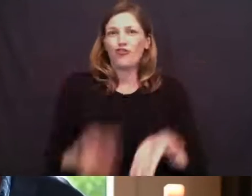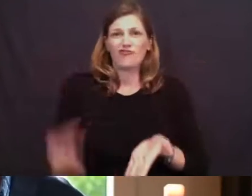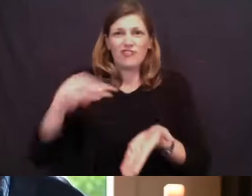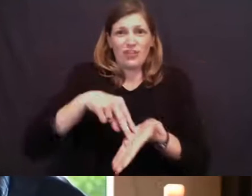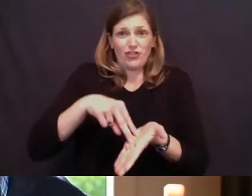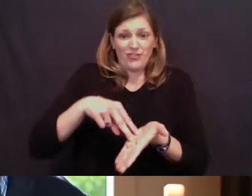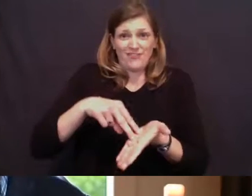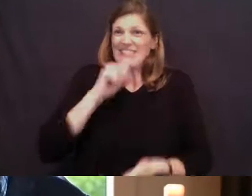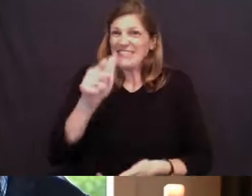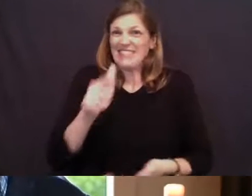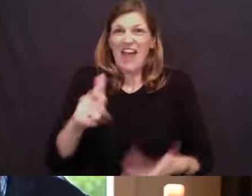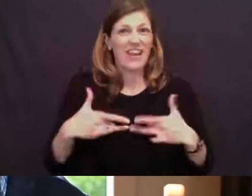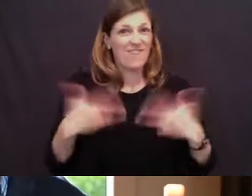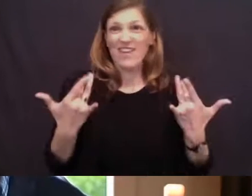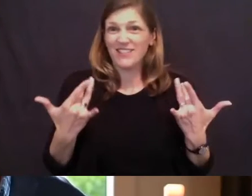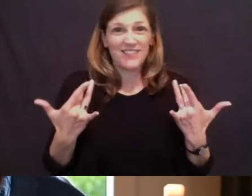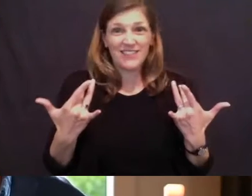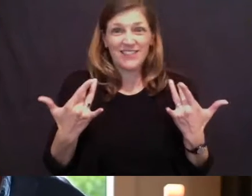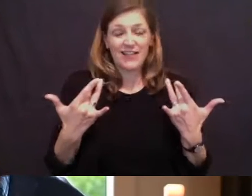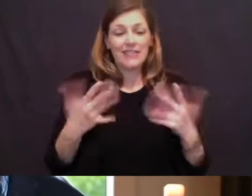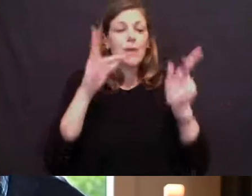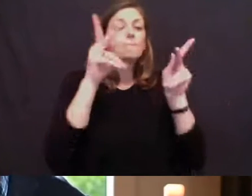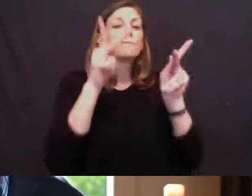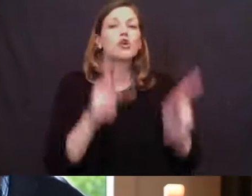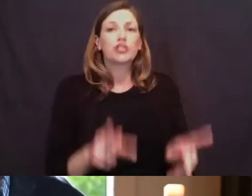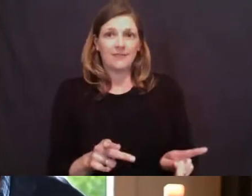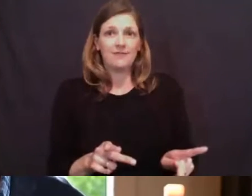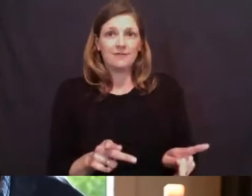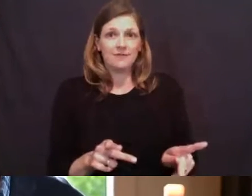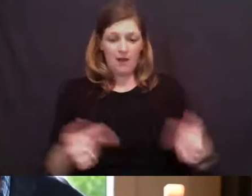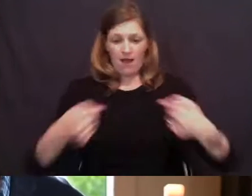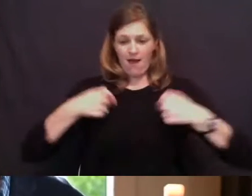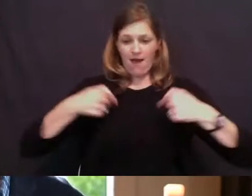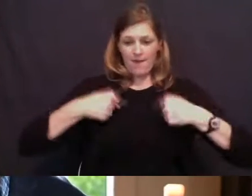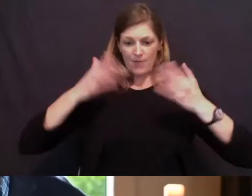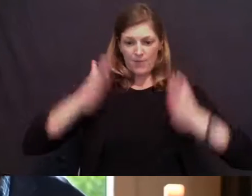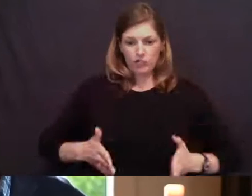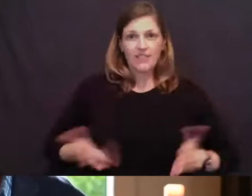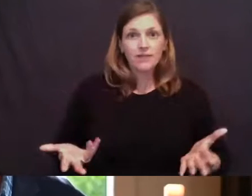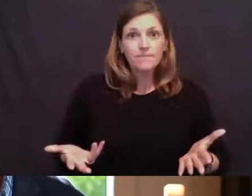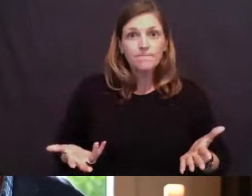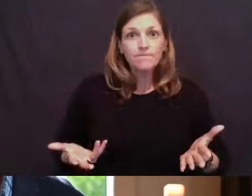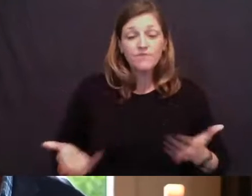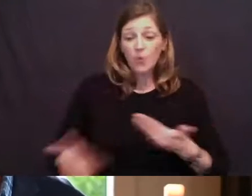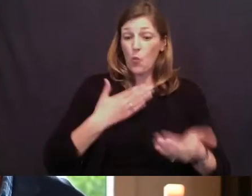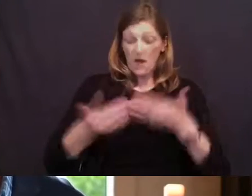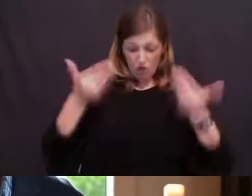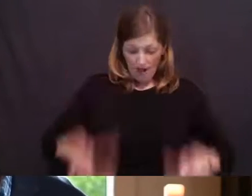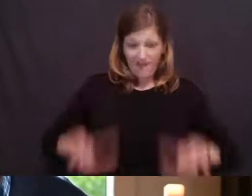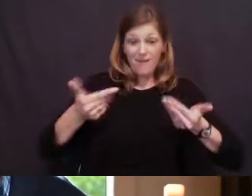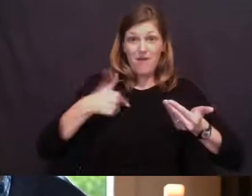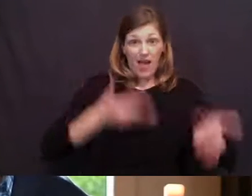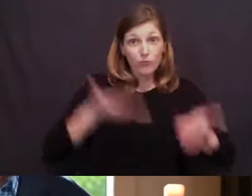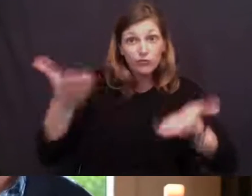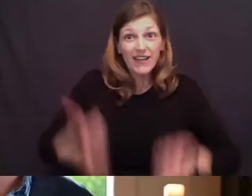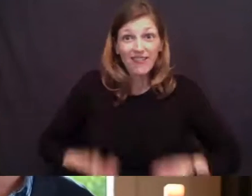event. The resurrection is a person. I am the person. And wherever I am, I bring life.